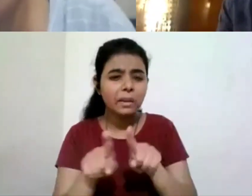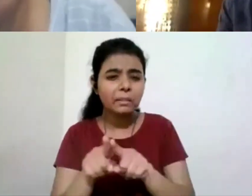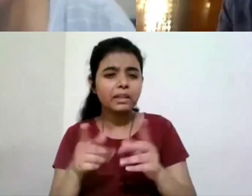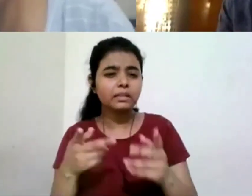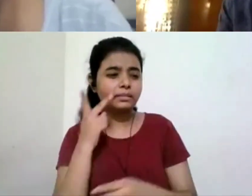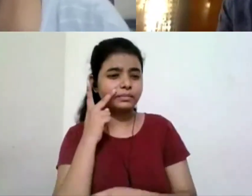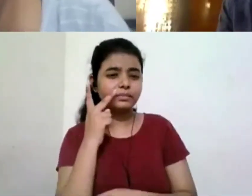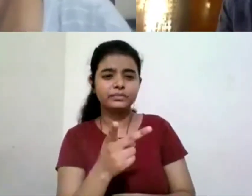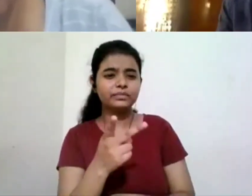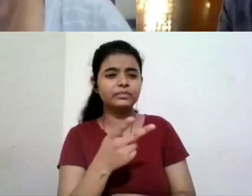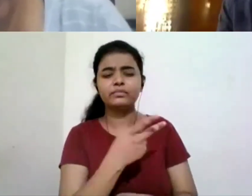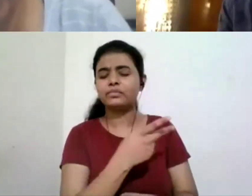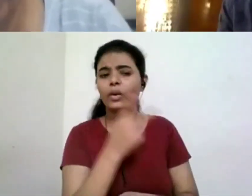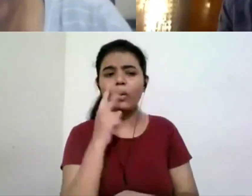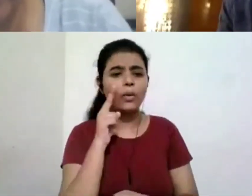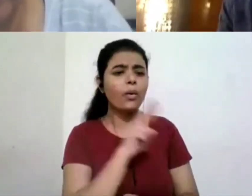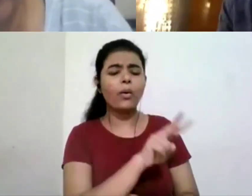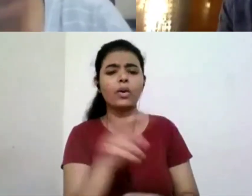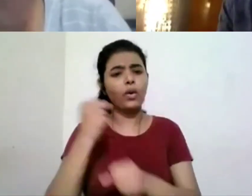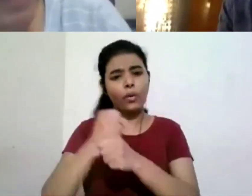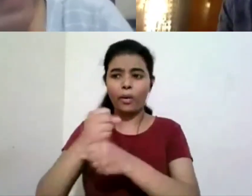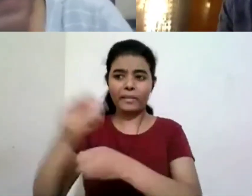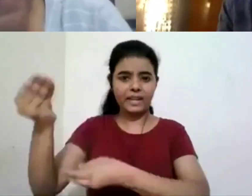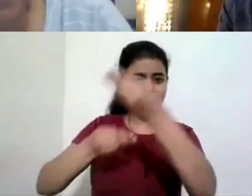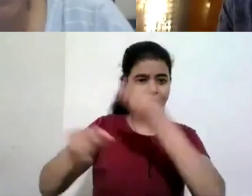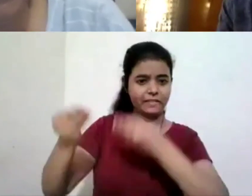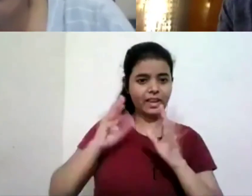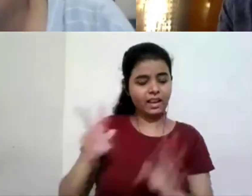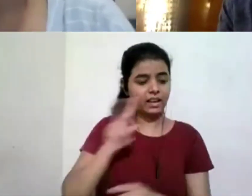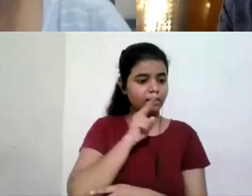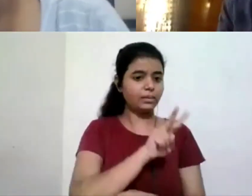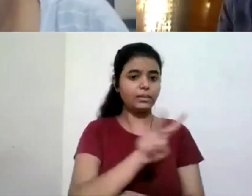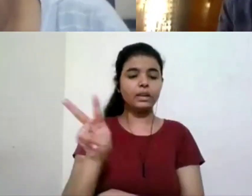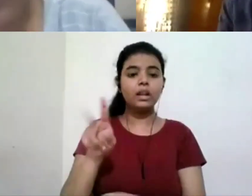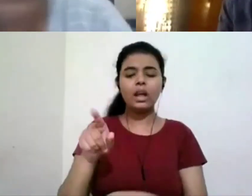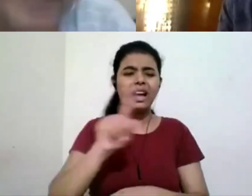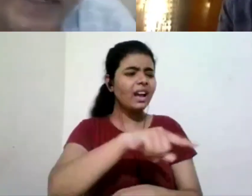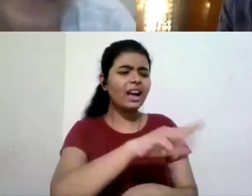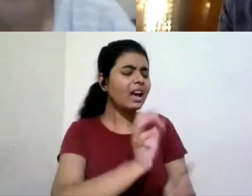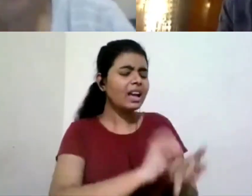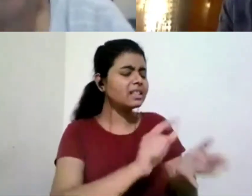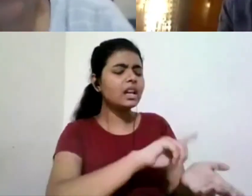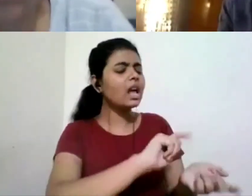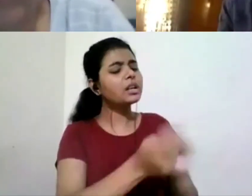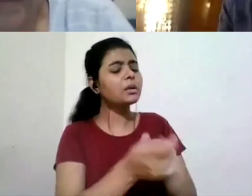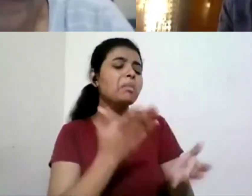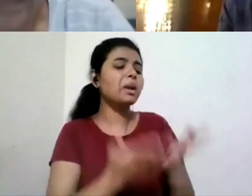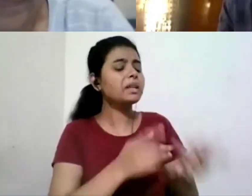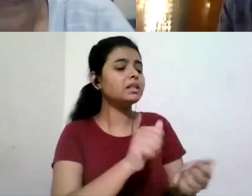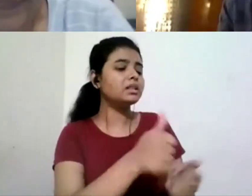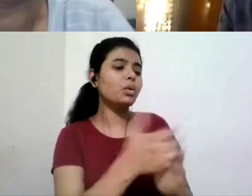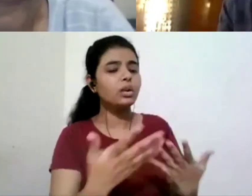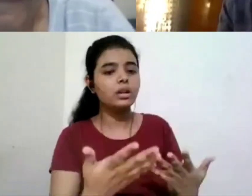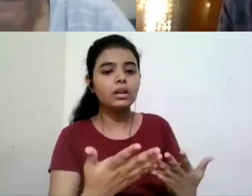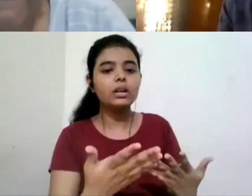look at everything which comes from the government is to start saying, isko aise likhe, aise likhte to achha hota.